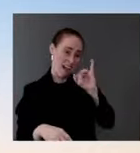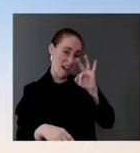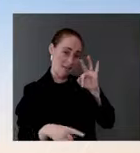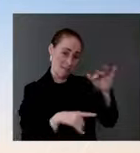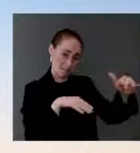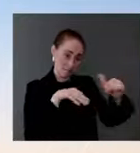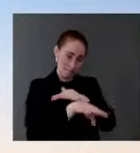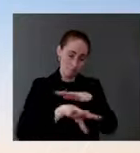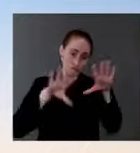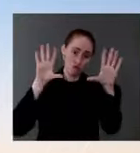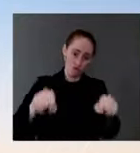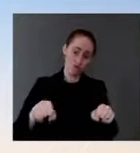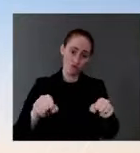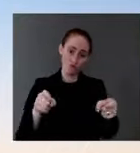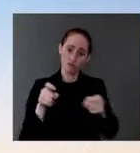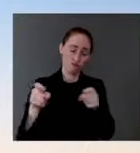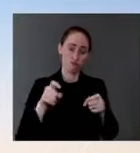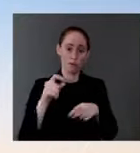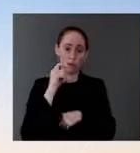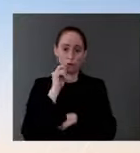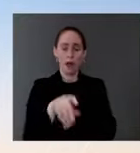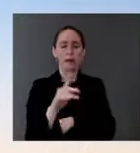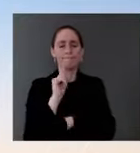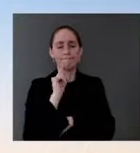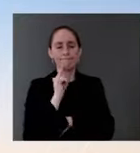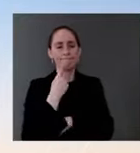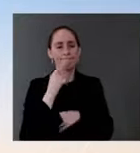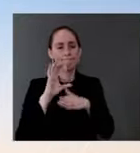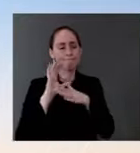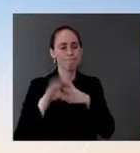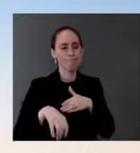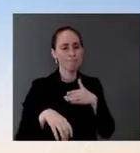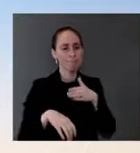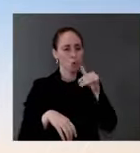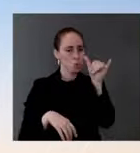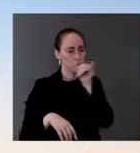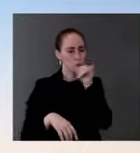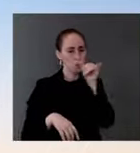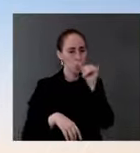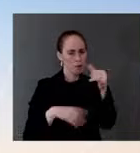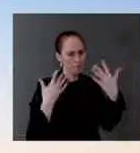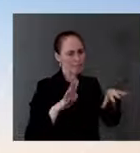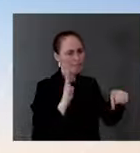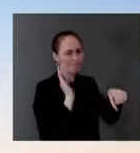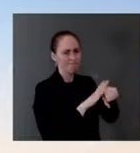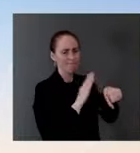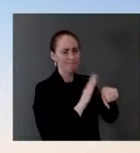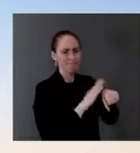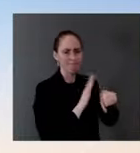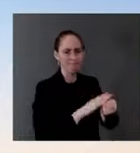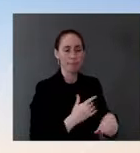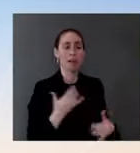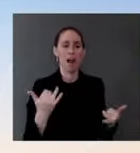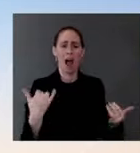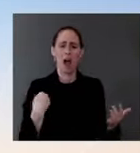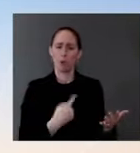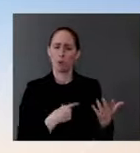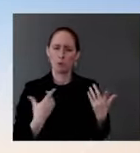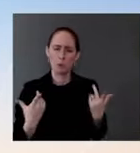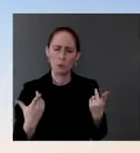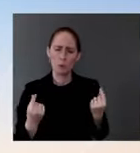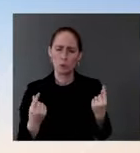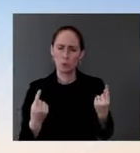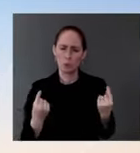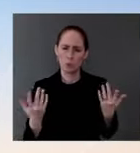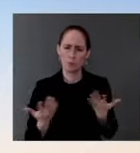over the military troops of Russia, not other countries. But certainly our effort and our focus is to have those diplomatic discussions